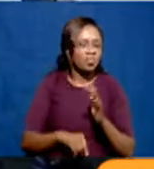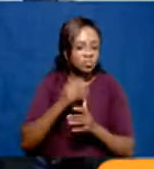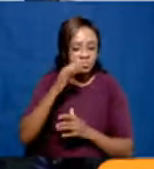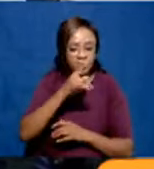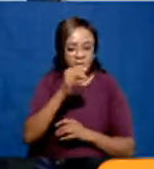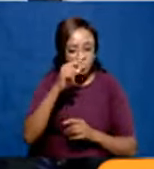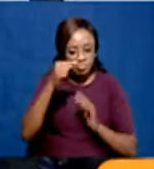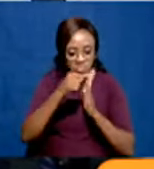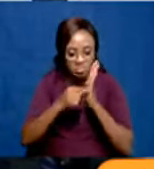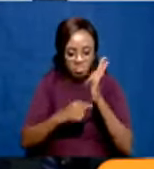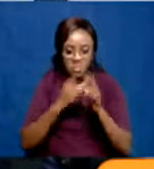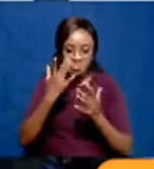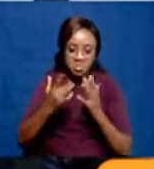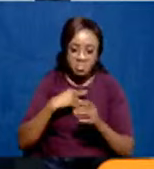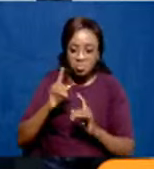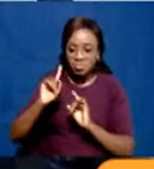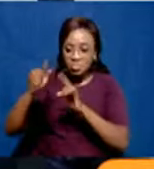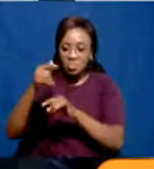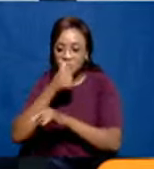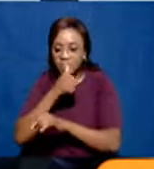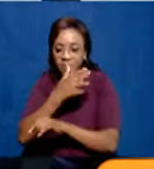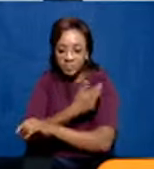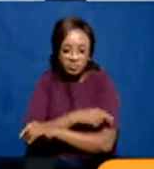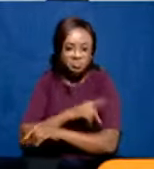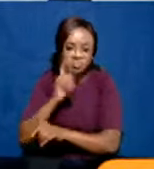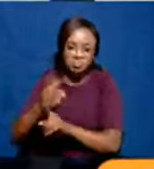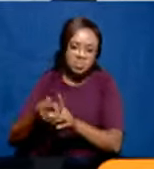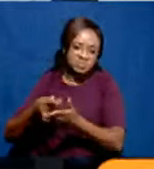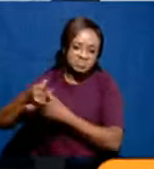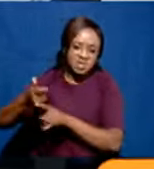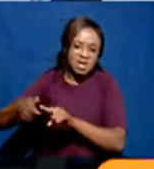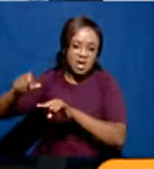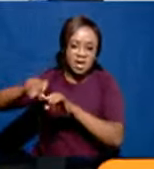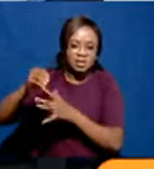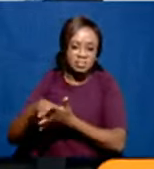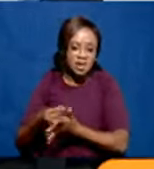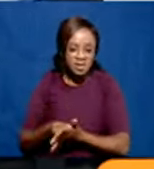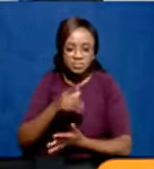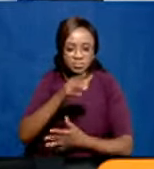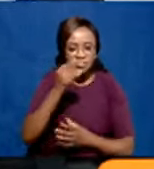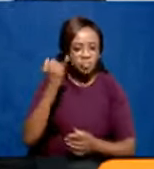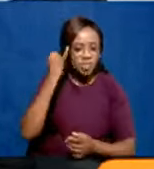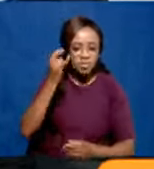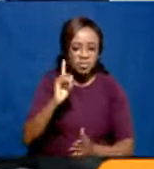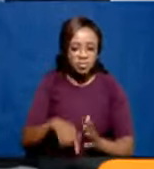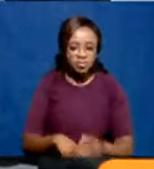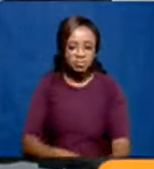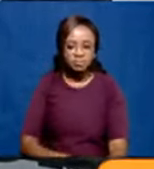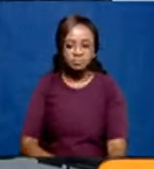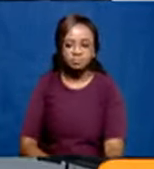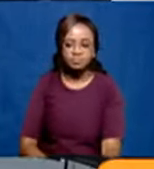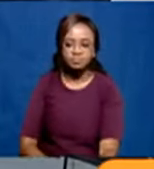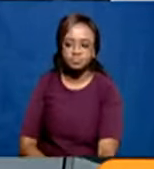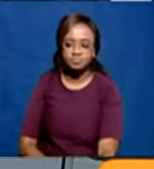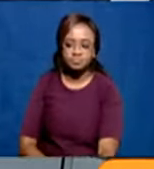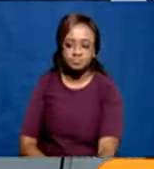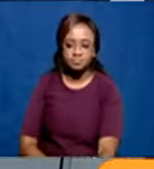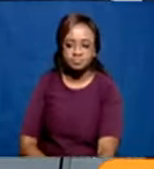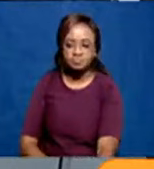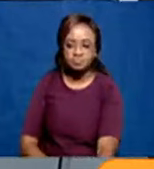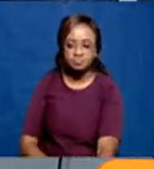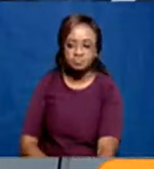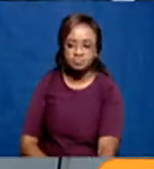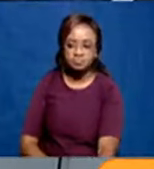decide to go to a private health, you still have to top up. This is not anything new. That's what I was bringing up, that ideally, if the